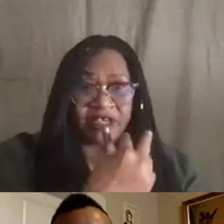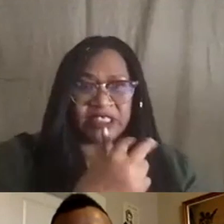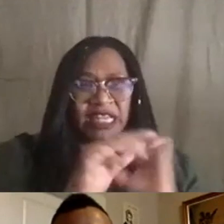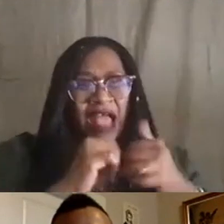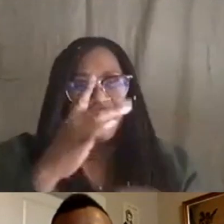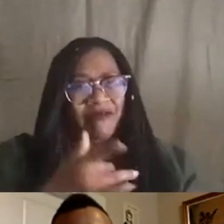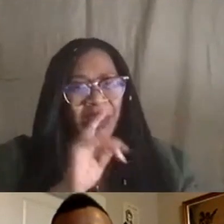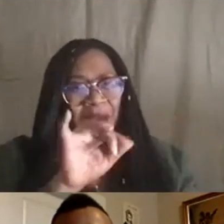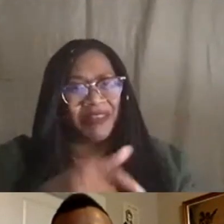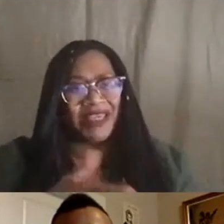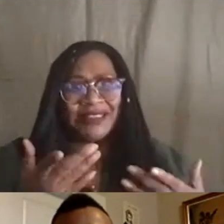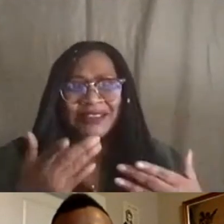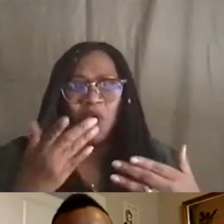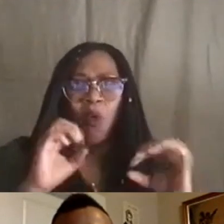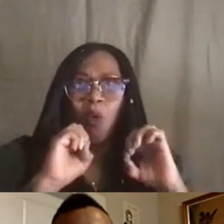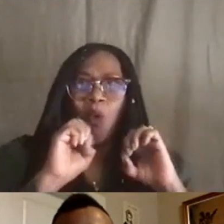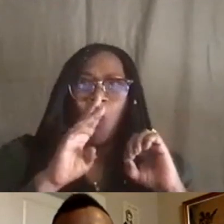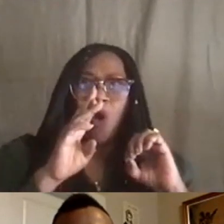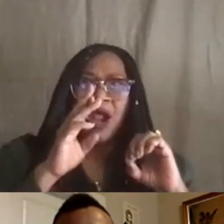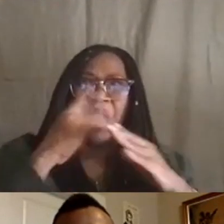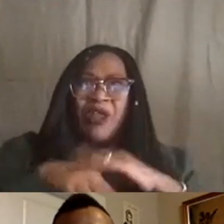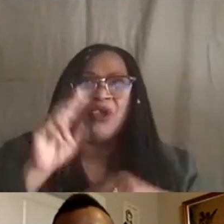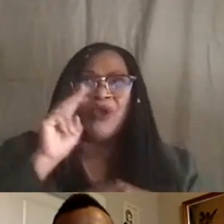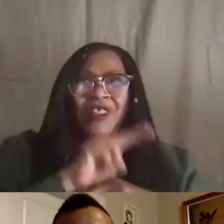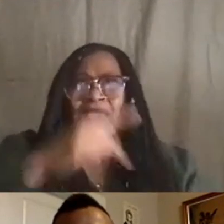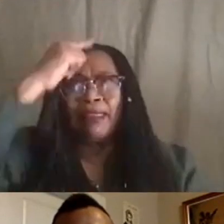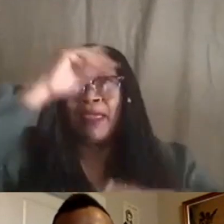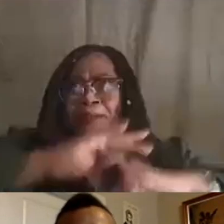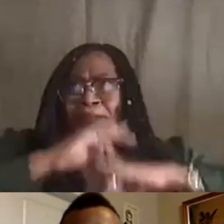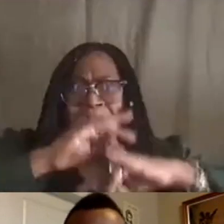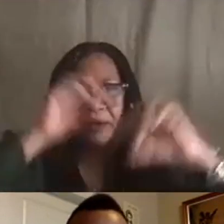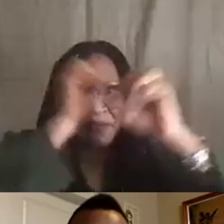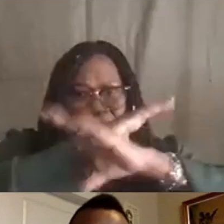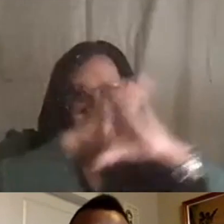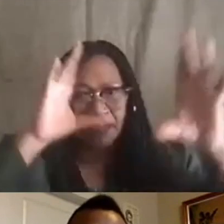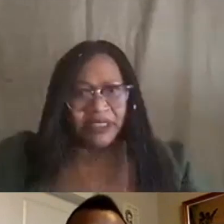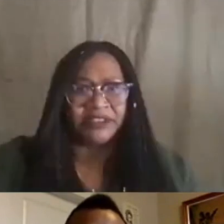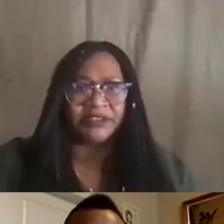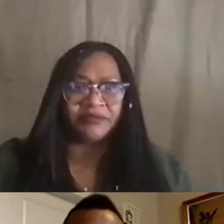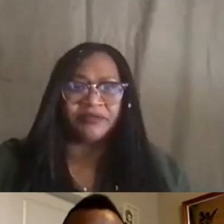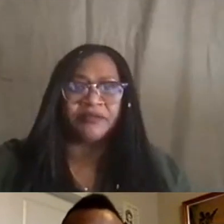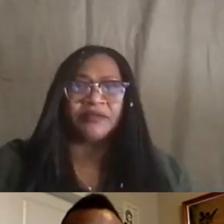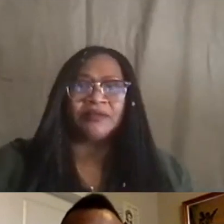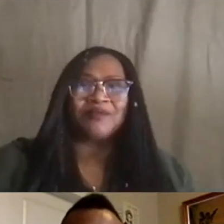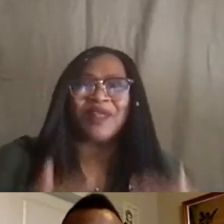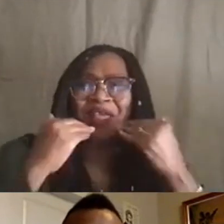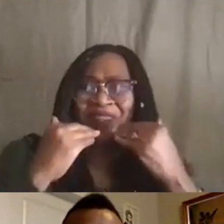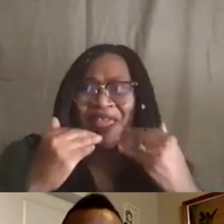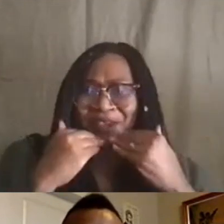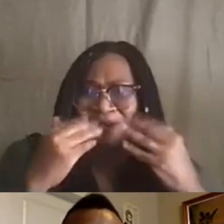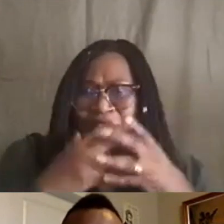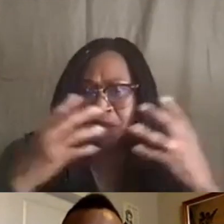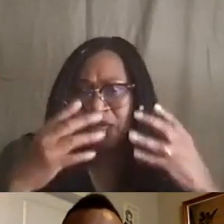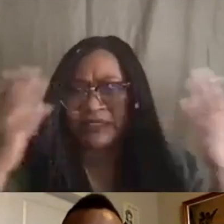these or enter into these images. Well, first, I'd like to thank you for having me. I'd like to